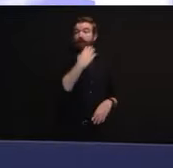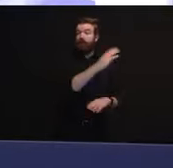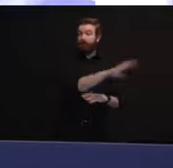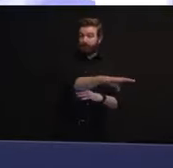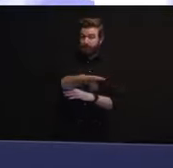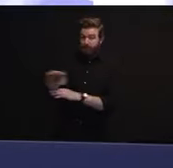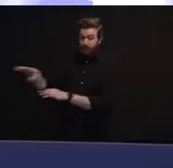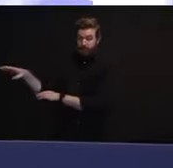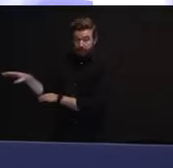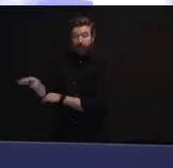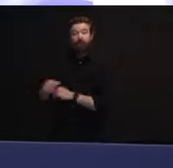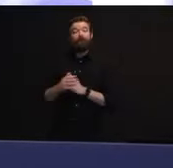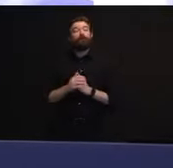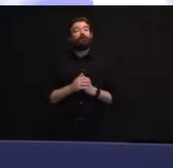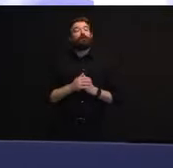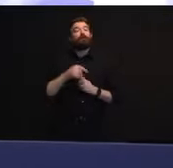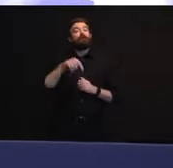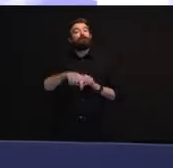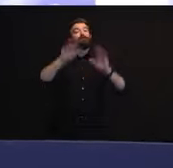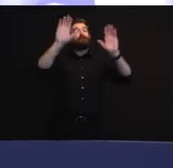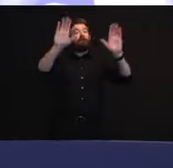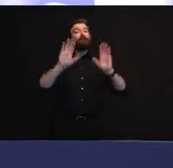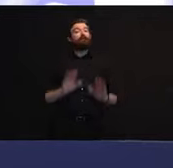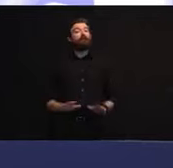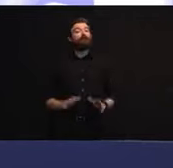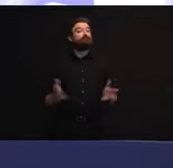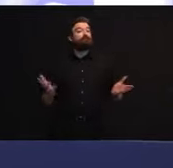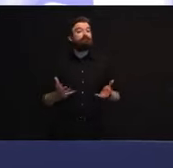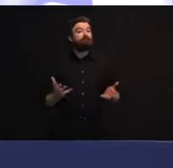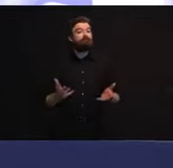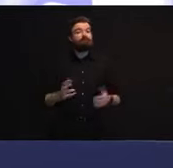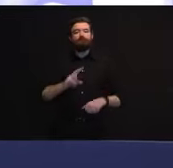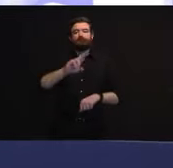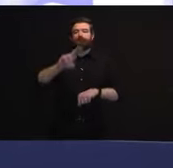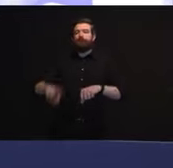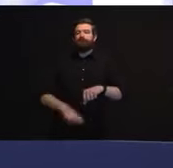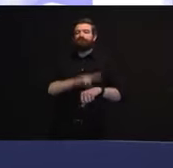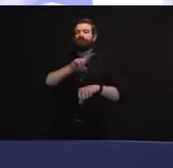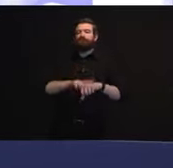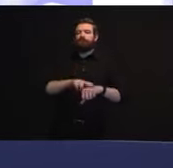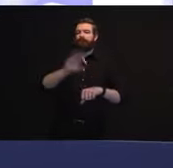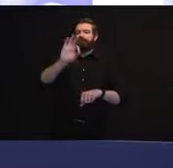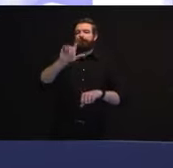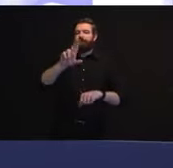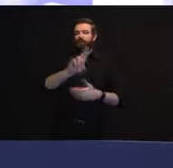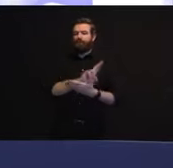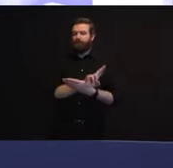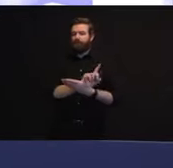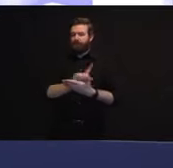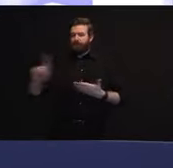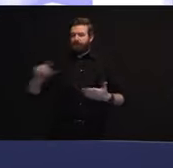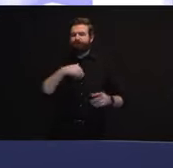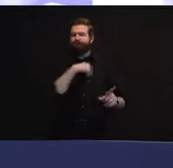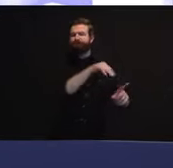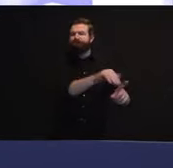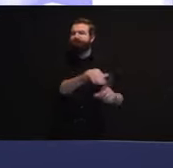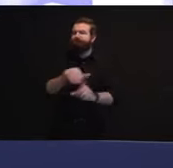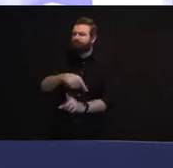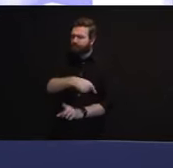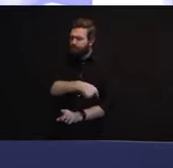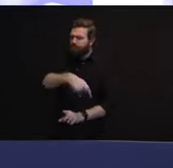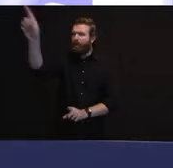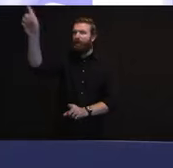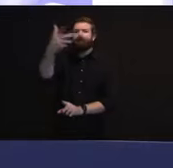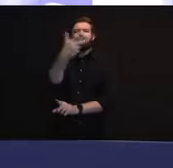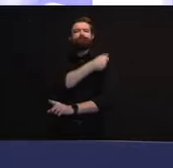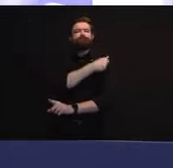the start of National Influenza Vaccination Week, which is a reminder to residents to get their annual flu vaccine. Although flu